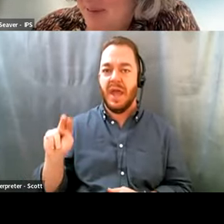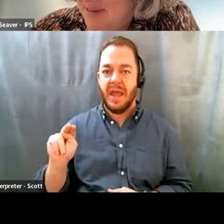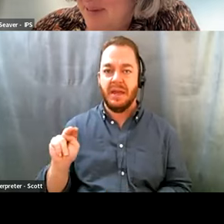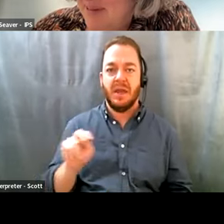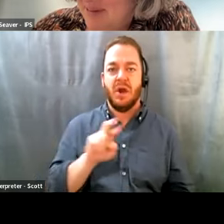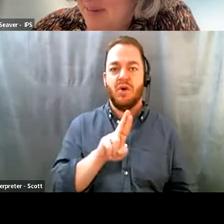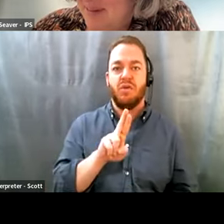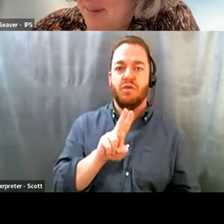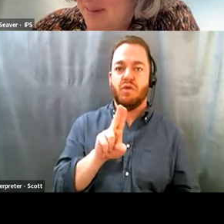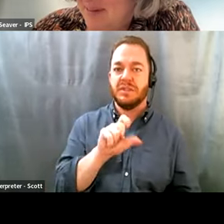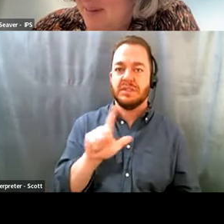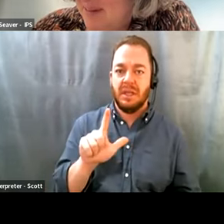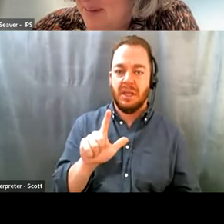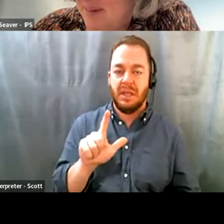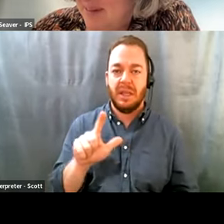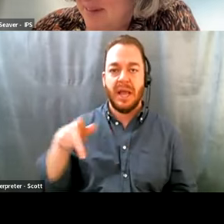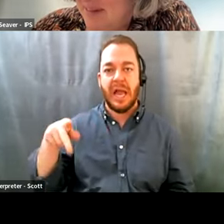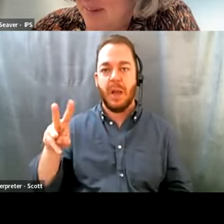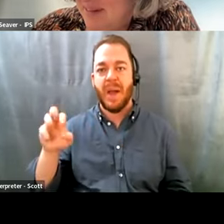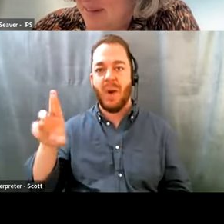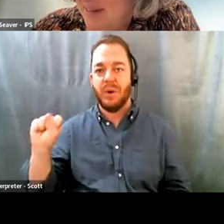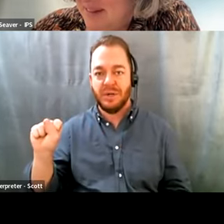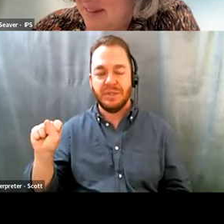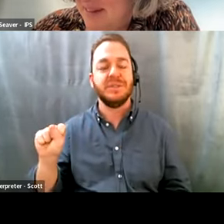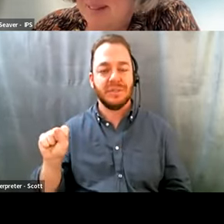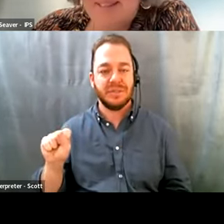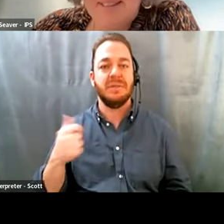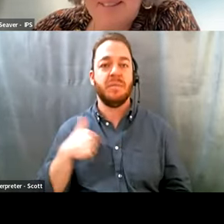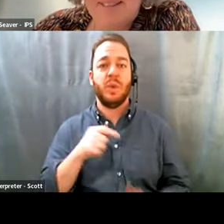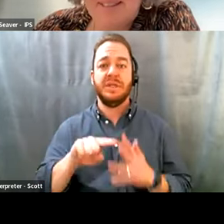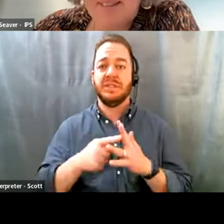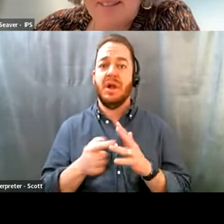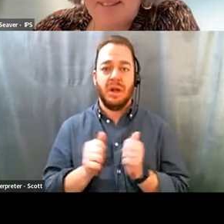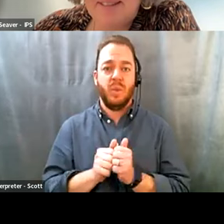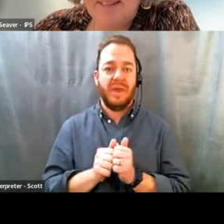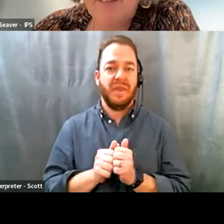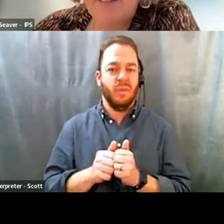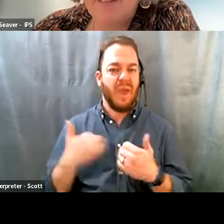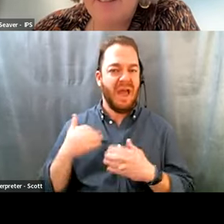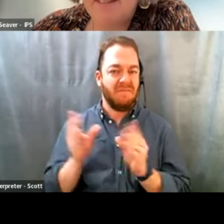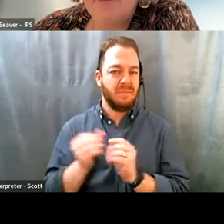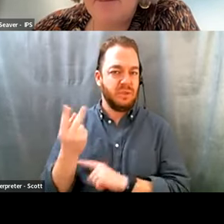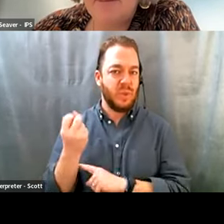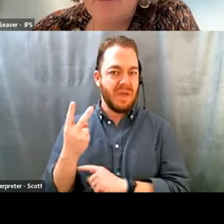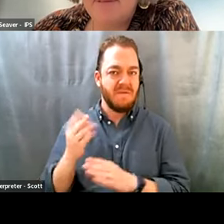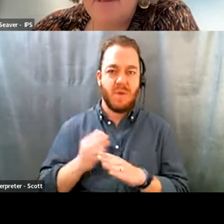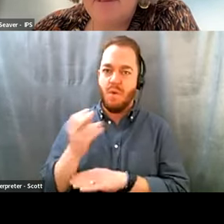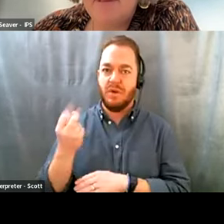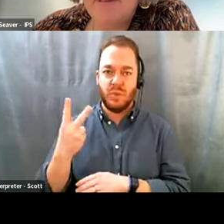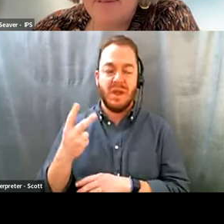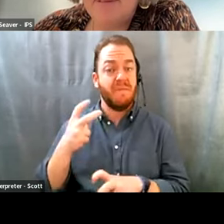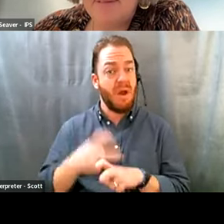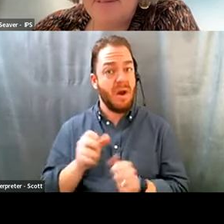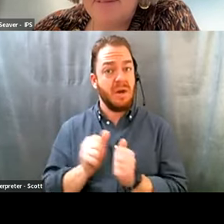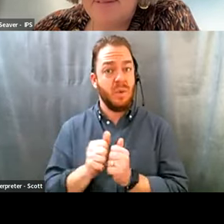Russell, and Powers. So, you know, we started with, if we have 12 and, you know, more than 12, it gets hard to work